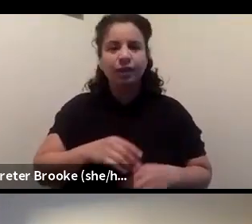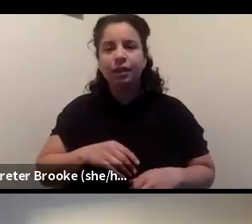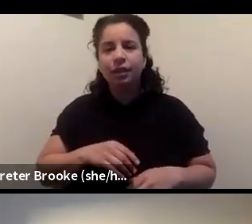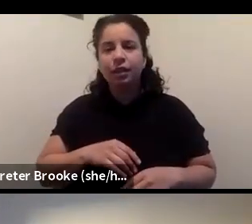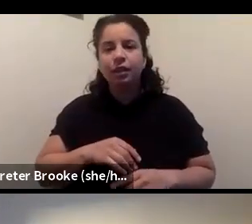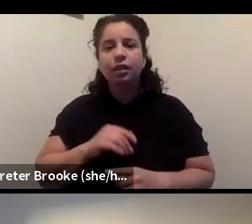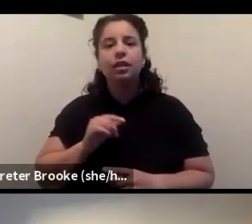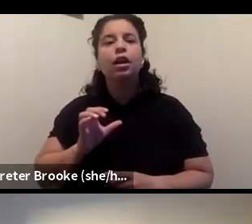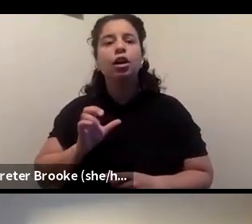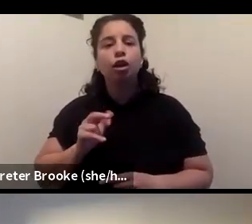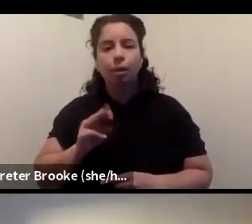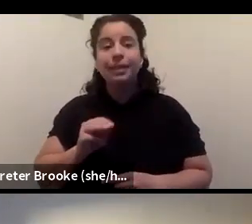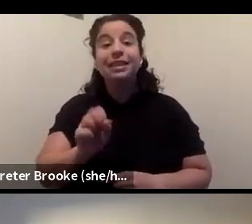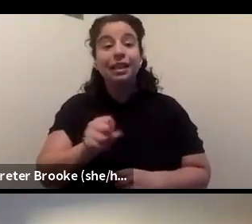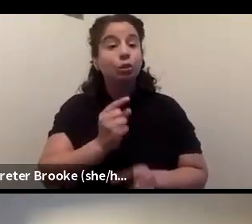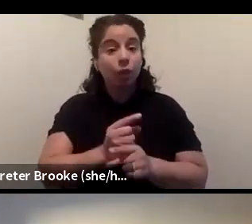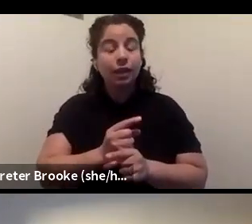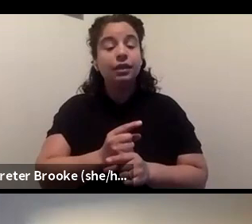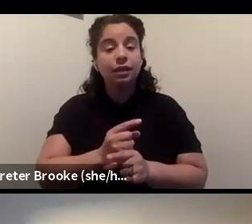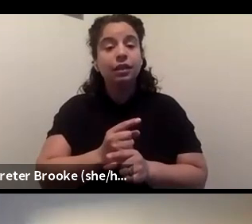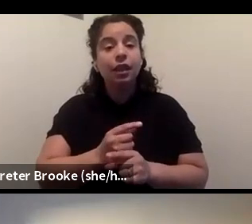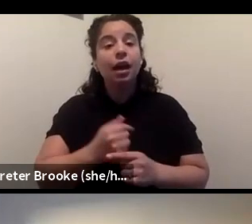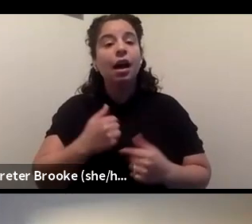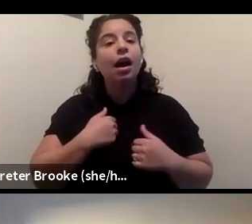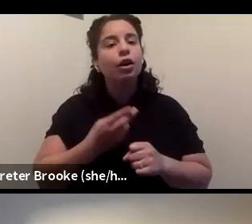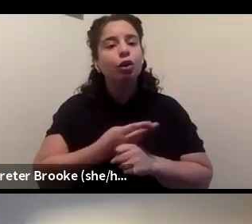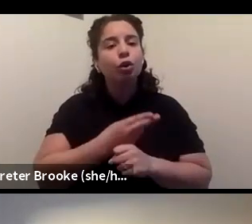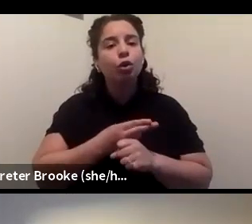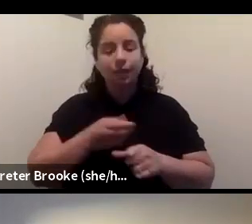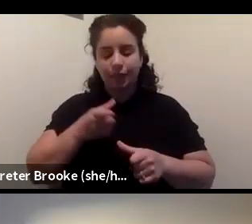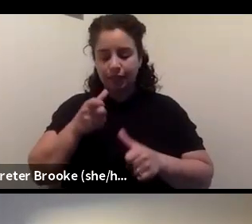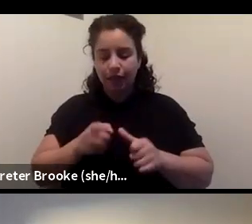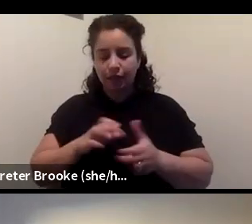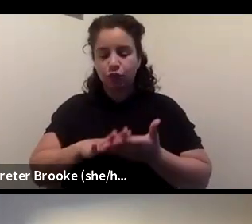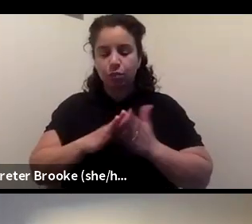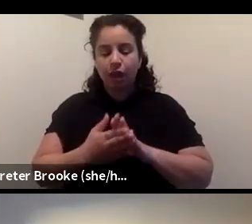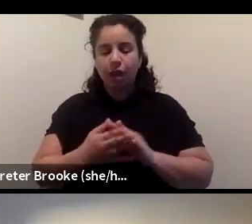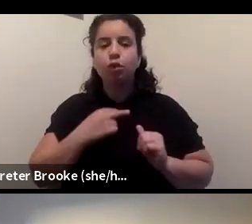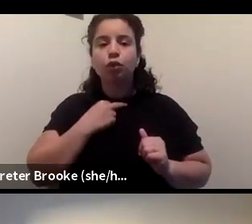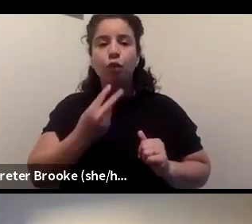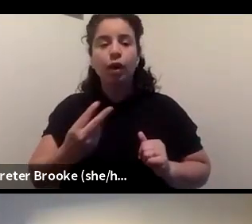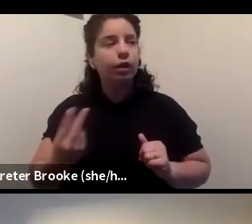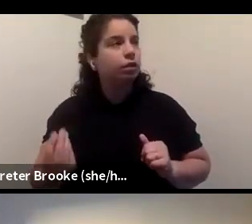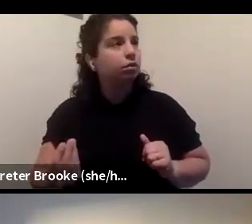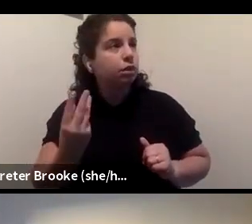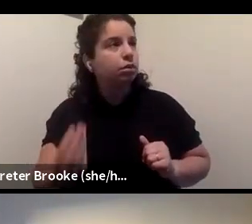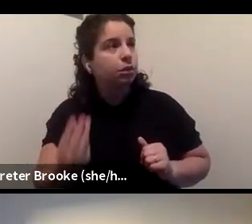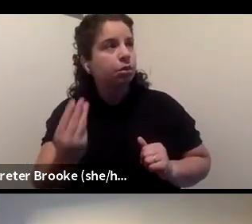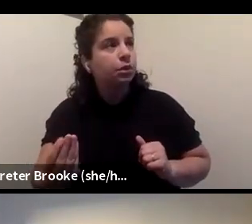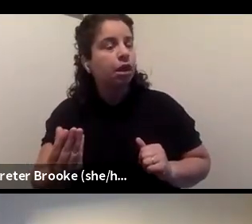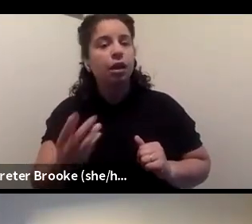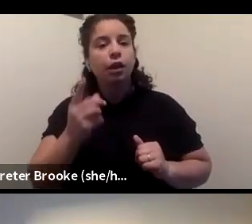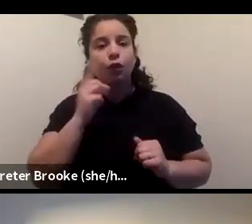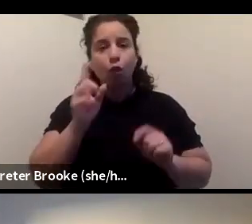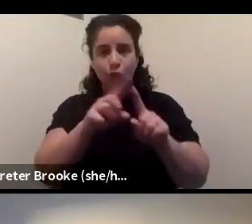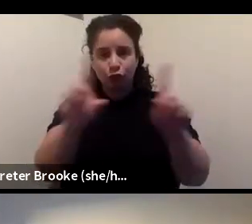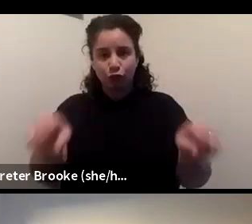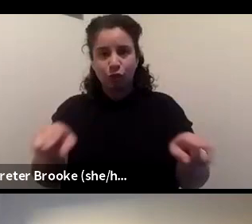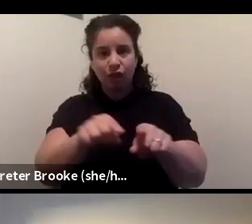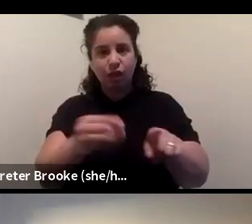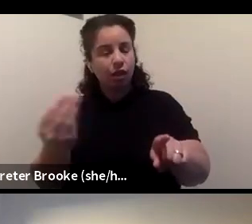I use like a text to voice screen reader just to like navigate what's going on